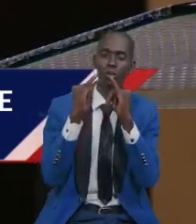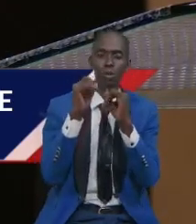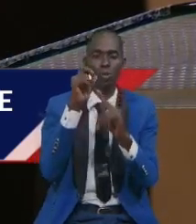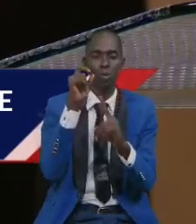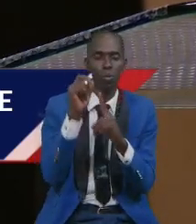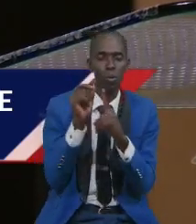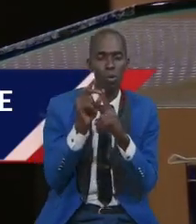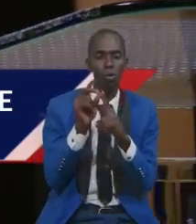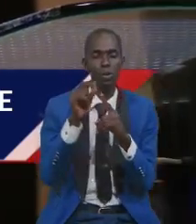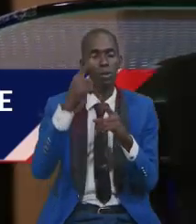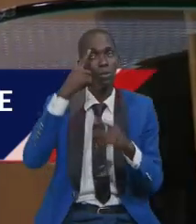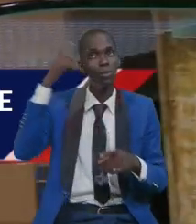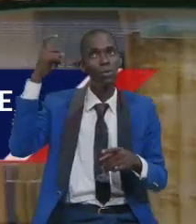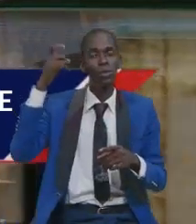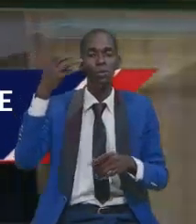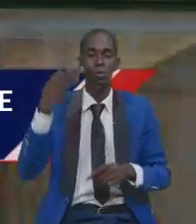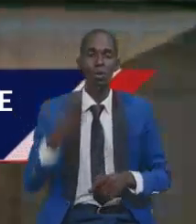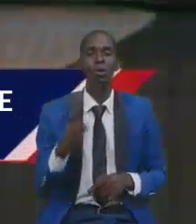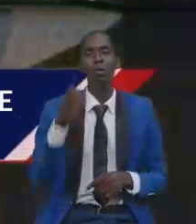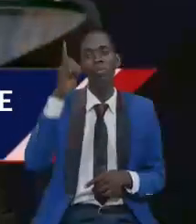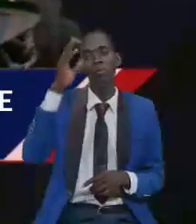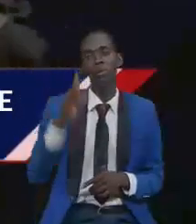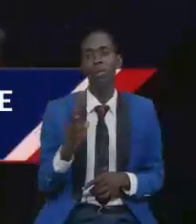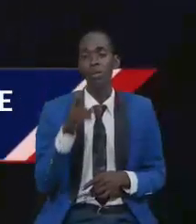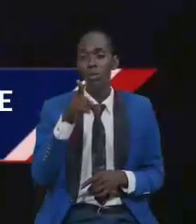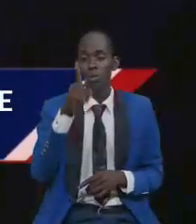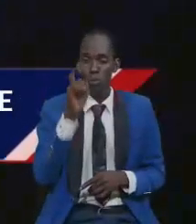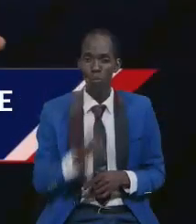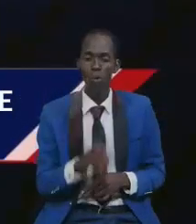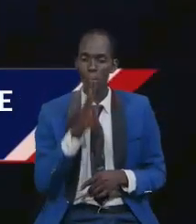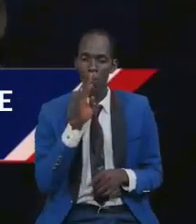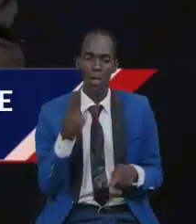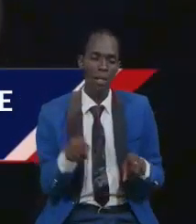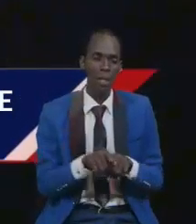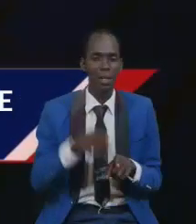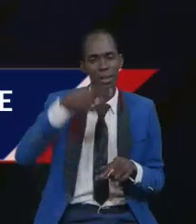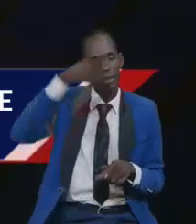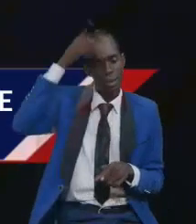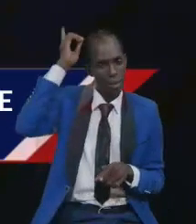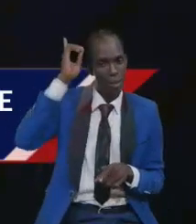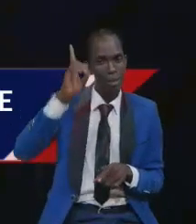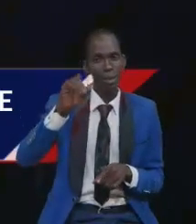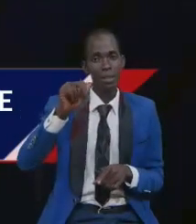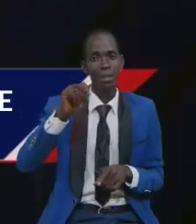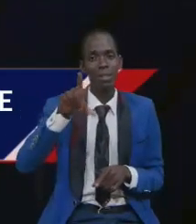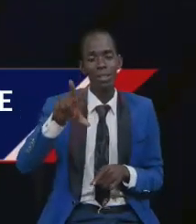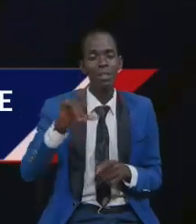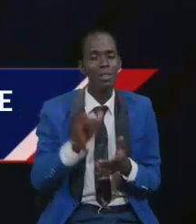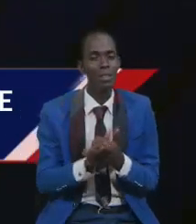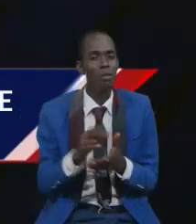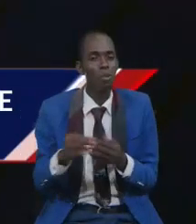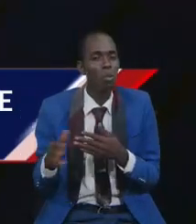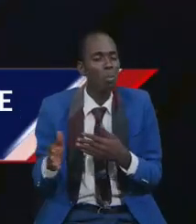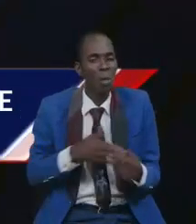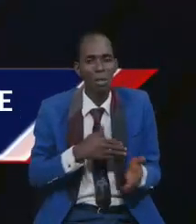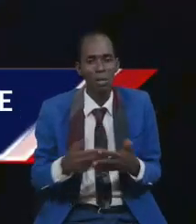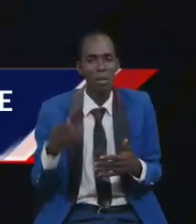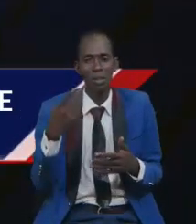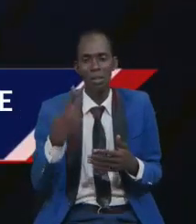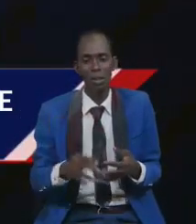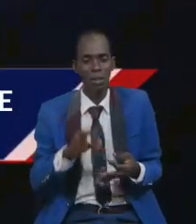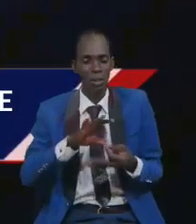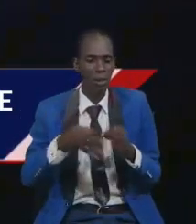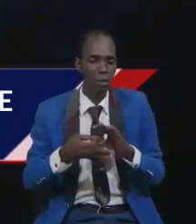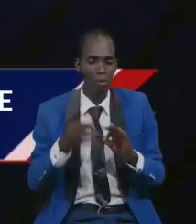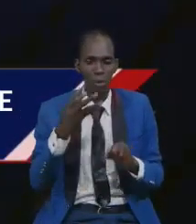word. We should be like Daniel, that whatever the interpretation is and whatever the congregation we have before